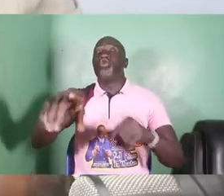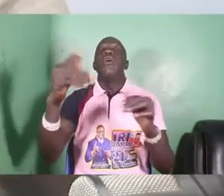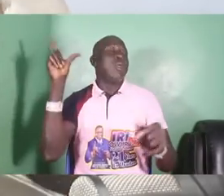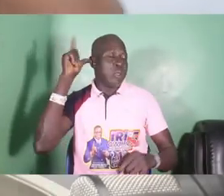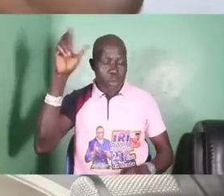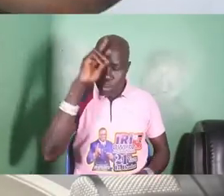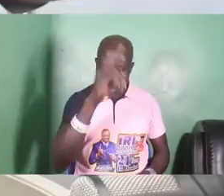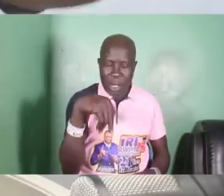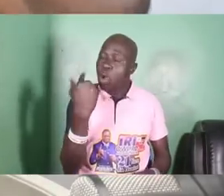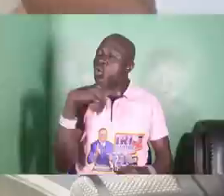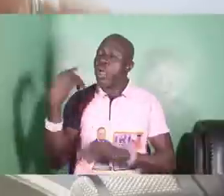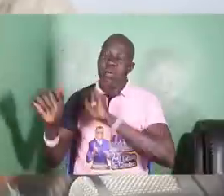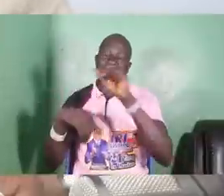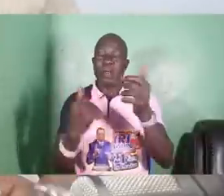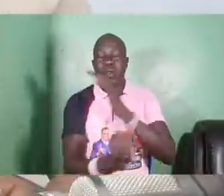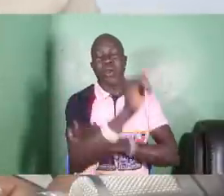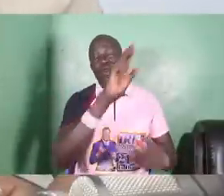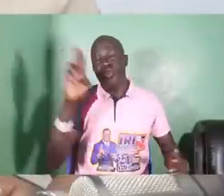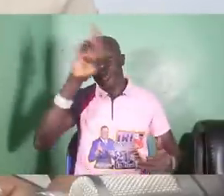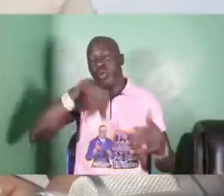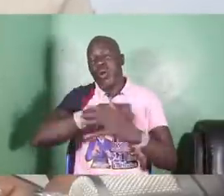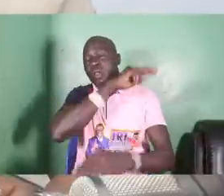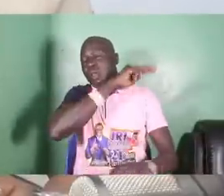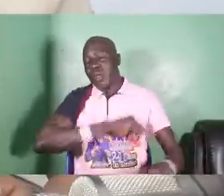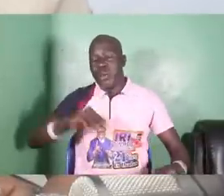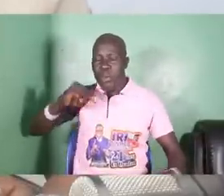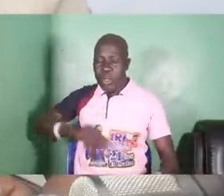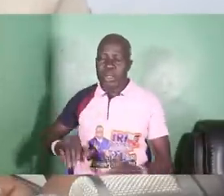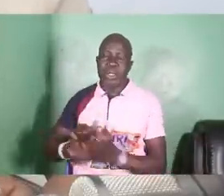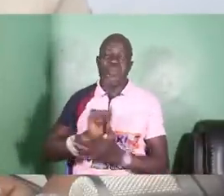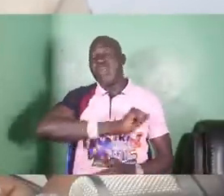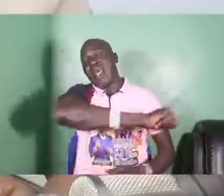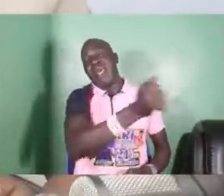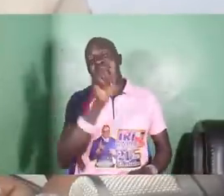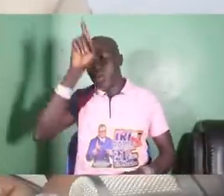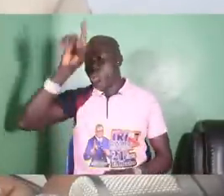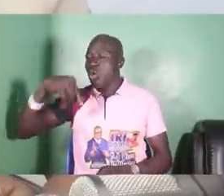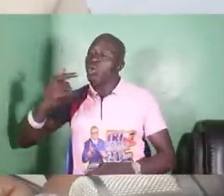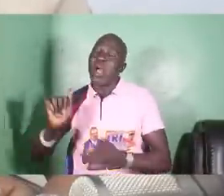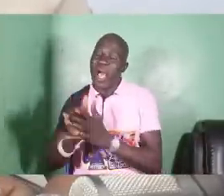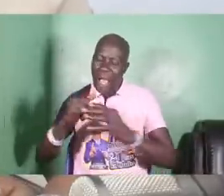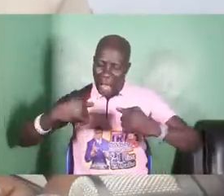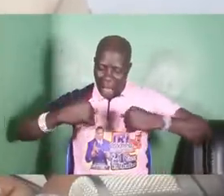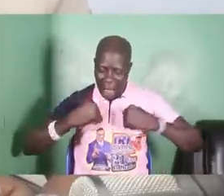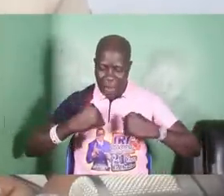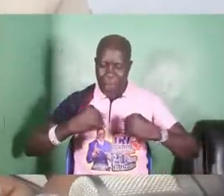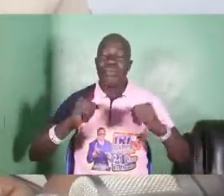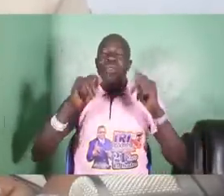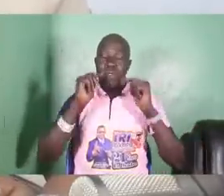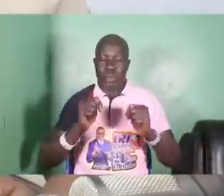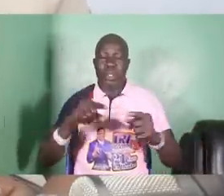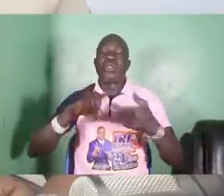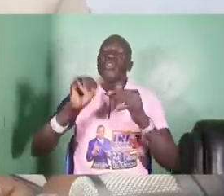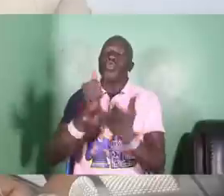sá. Listen sá. Gbogbo ẹ̀tọ́ ló ń lò fún iṣẹ́ yìí. All the supporters of this ministry. Mo máa ń sọ pé ẹnikẹ́ni sí ìwọ bá nípa láti